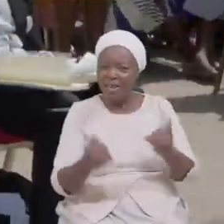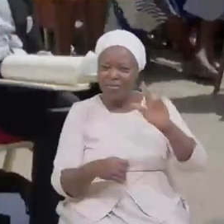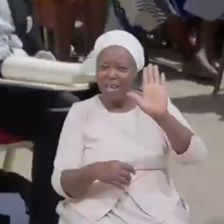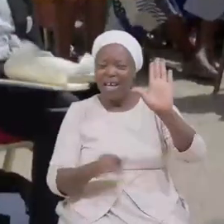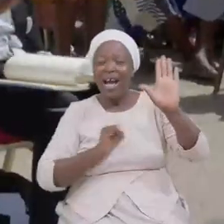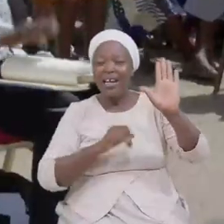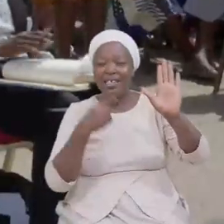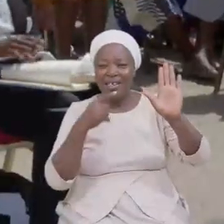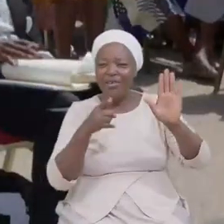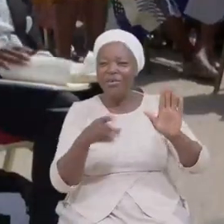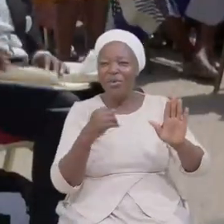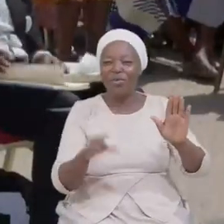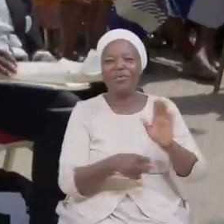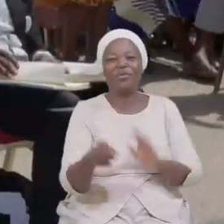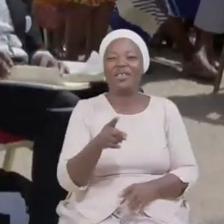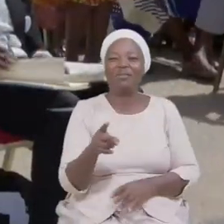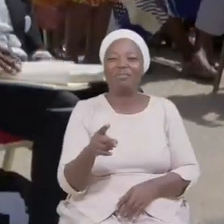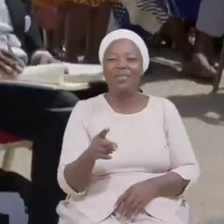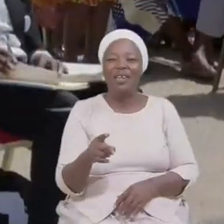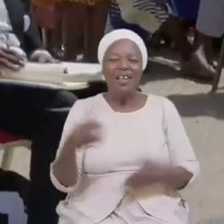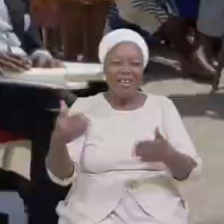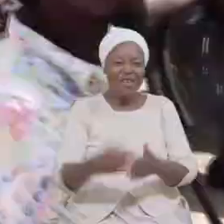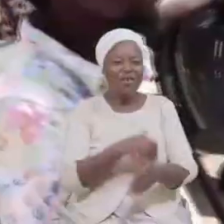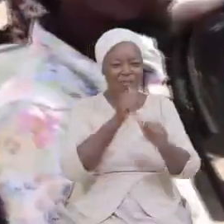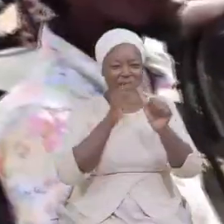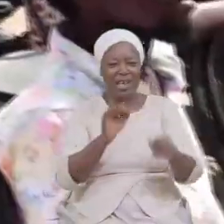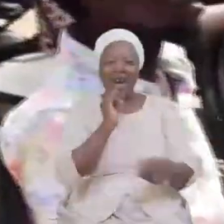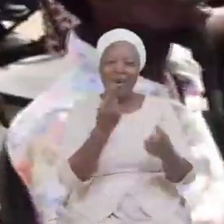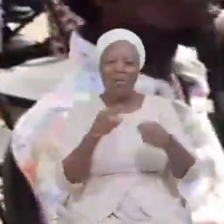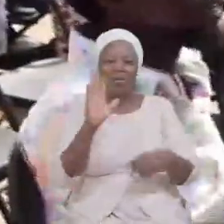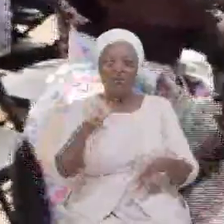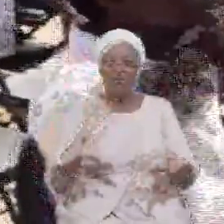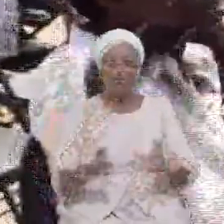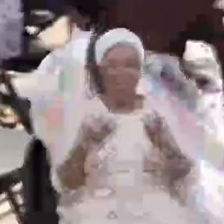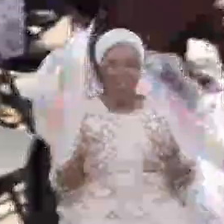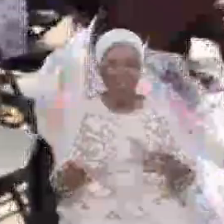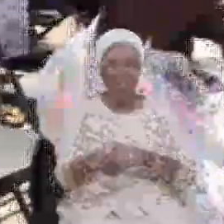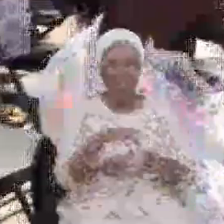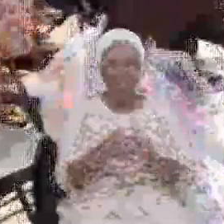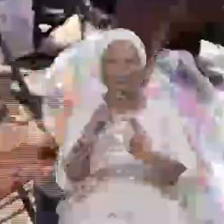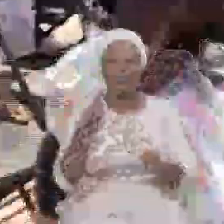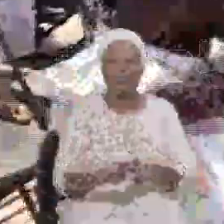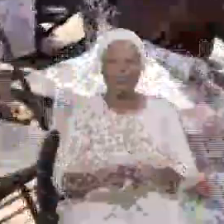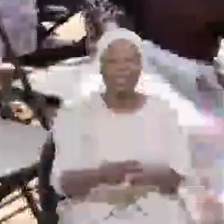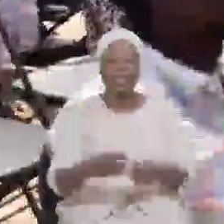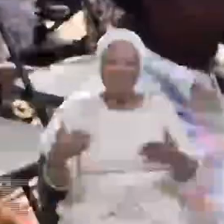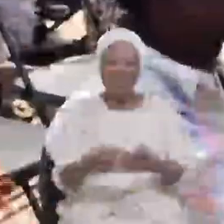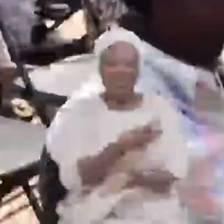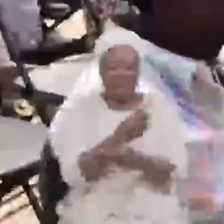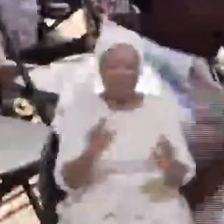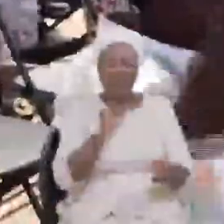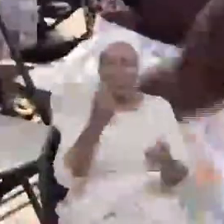of them. New blessings are coming your way today. New deliverance coming to your life today.